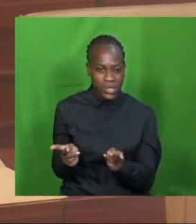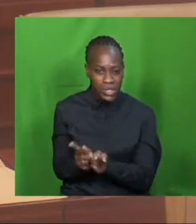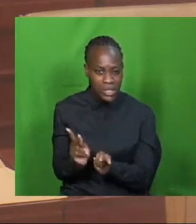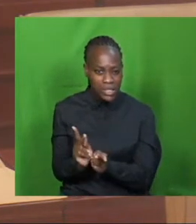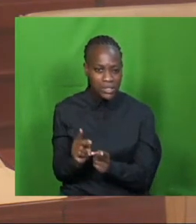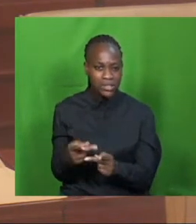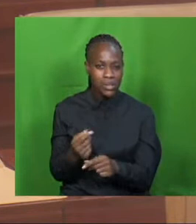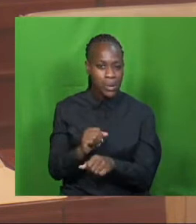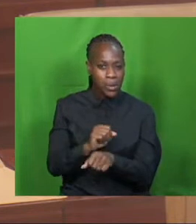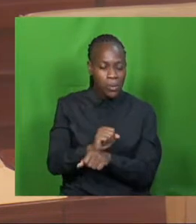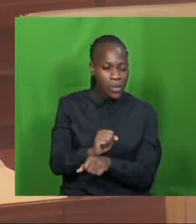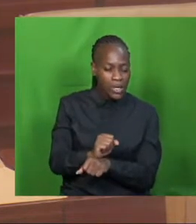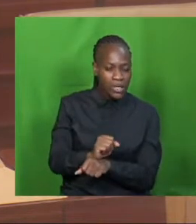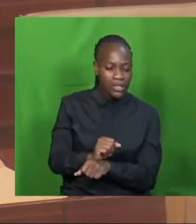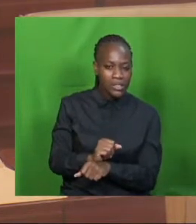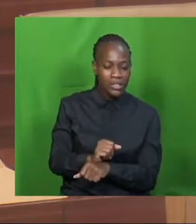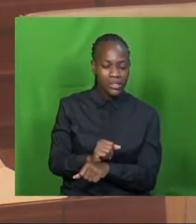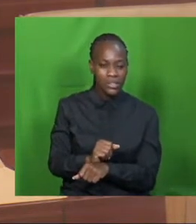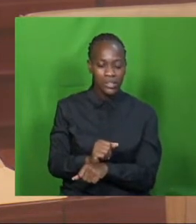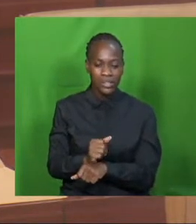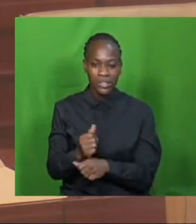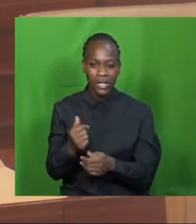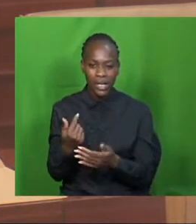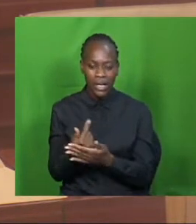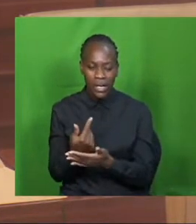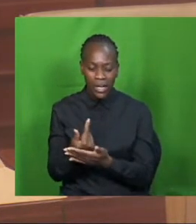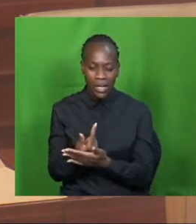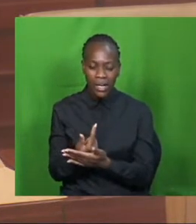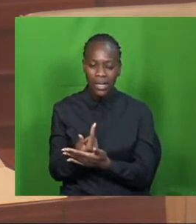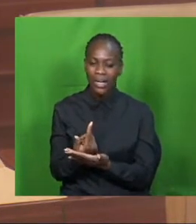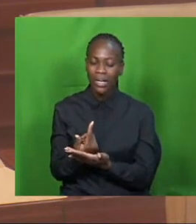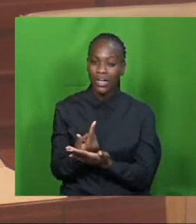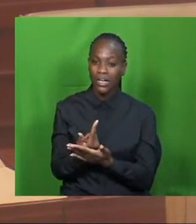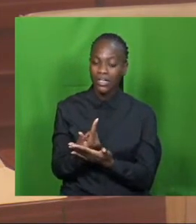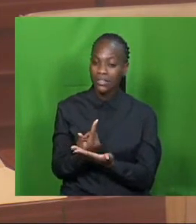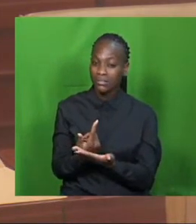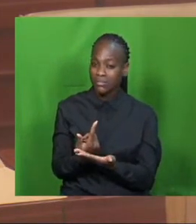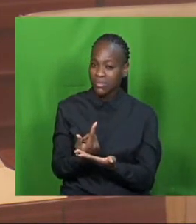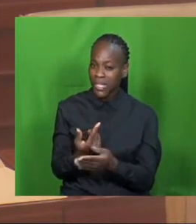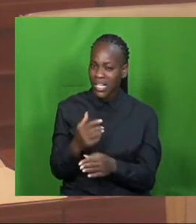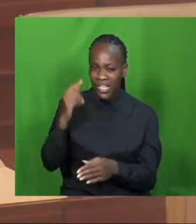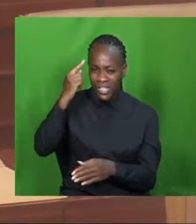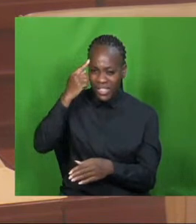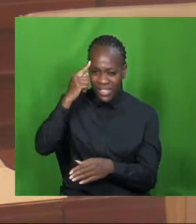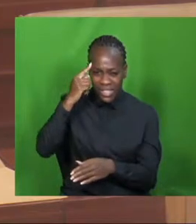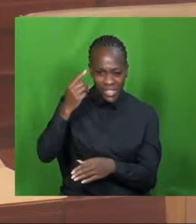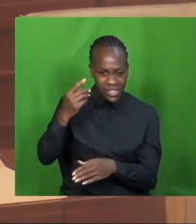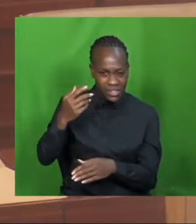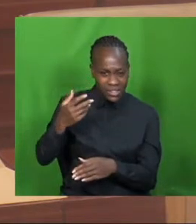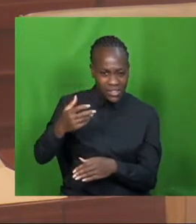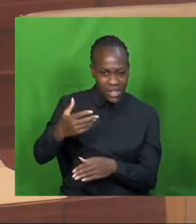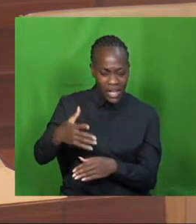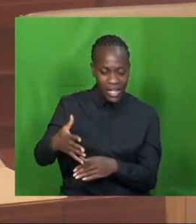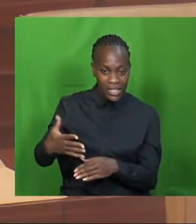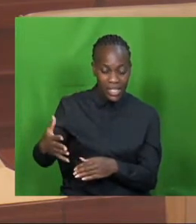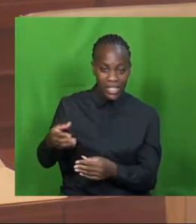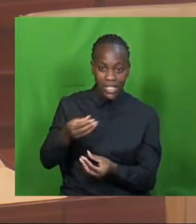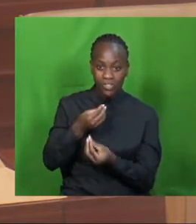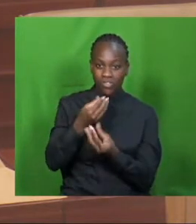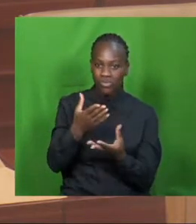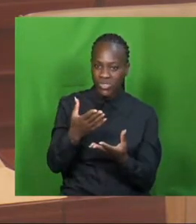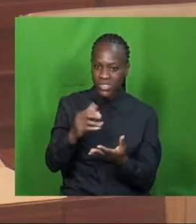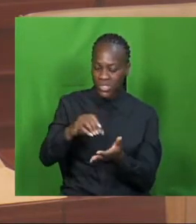business and being marked to be absent from Parliament. Well, the constitutional provision did not say absent from the floor